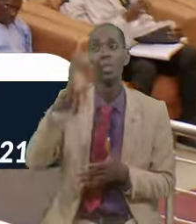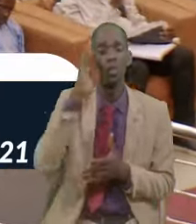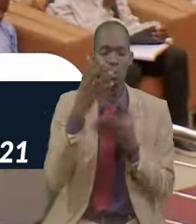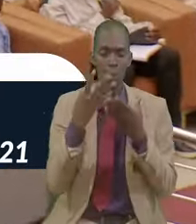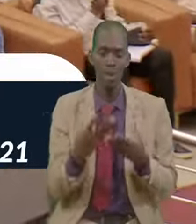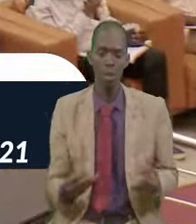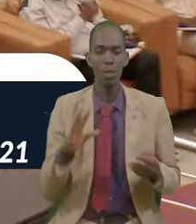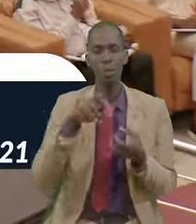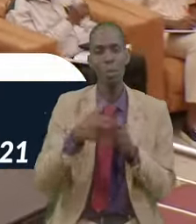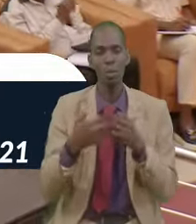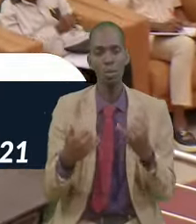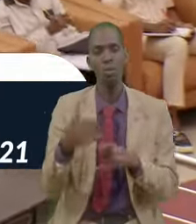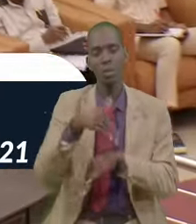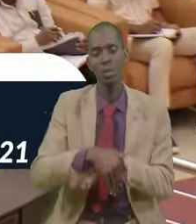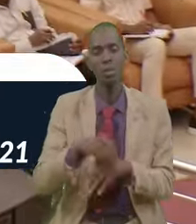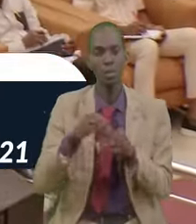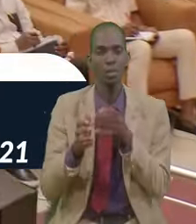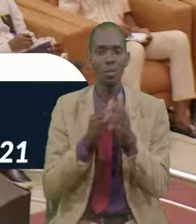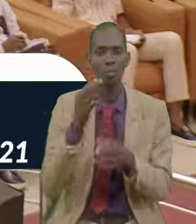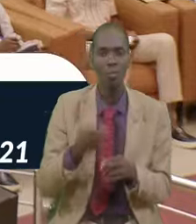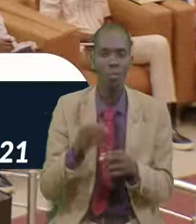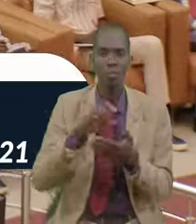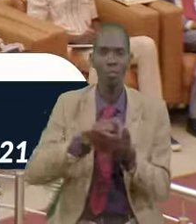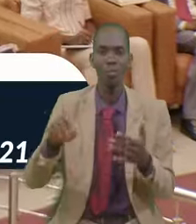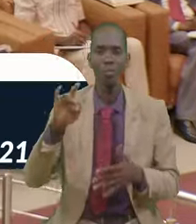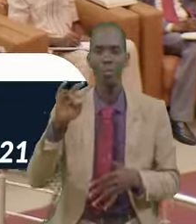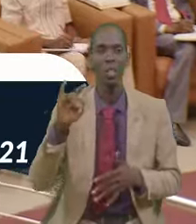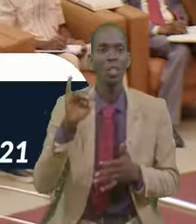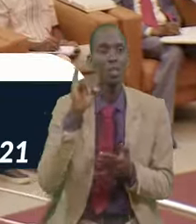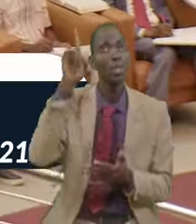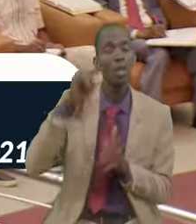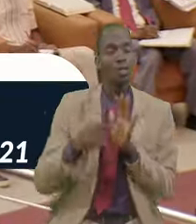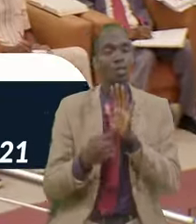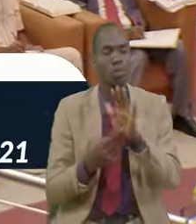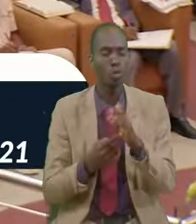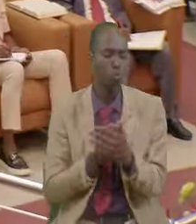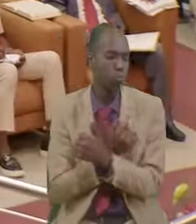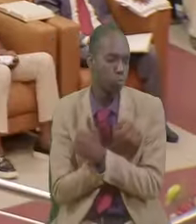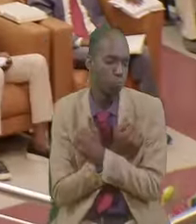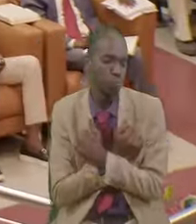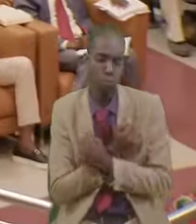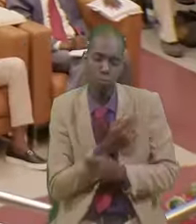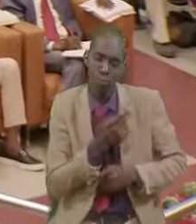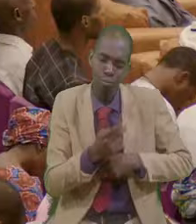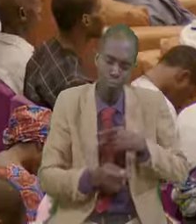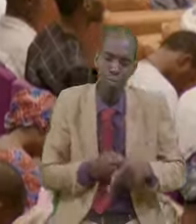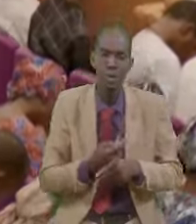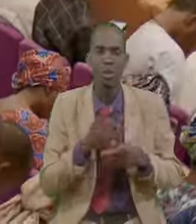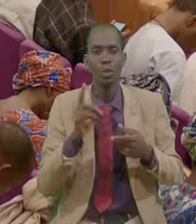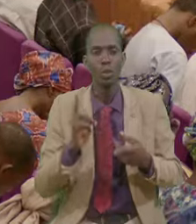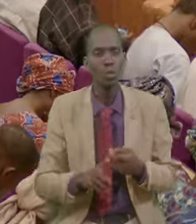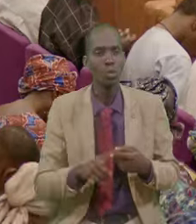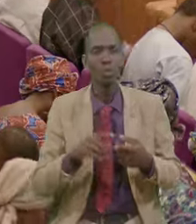tonight. Verse 18, thou showest loving kindness unto thousands. Thou showest